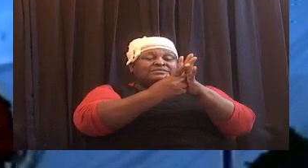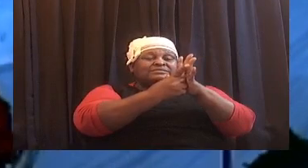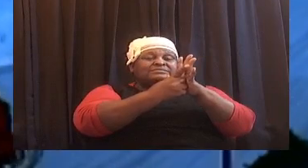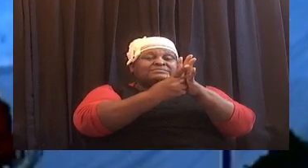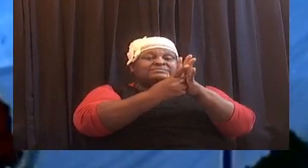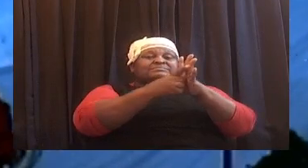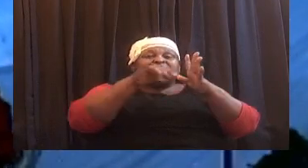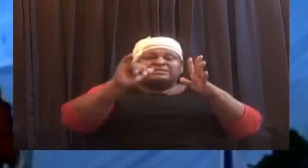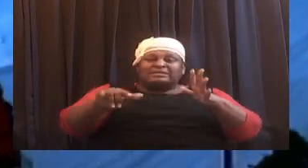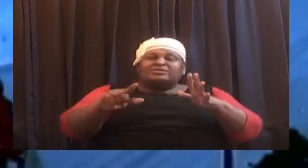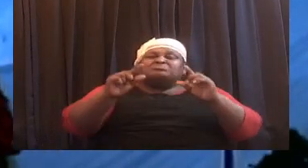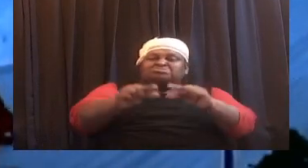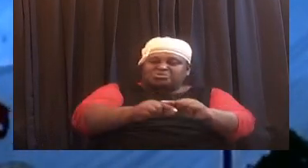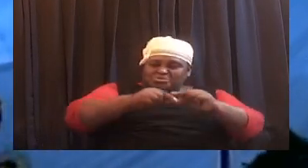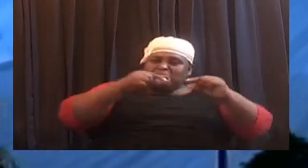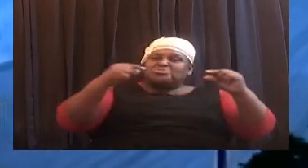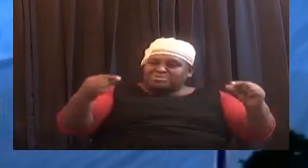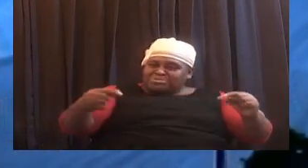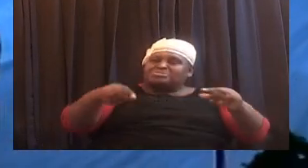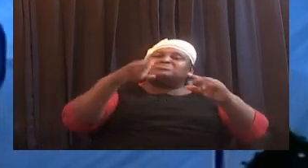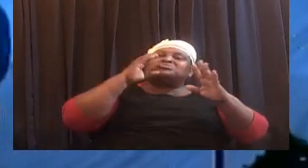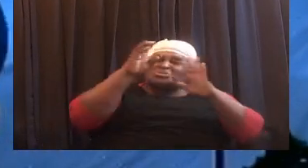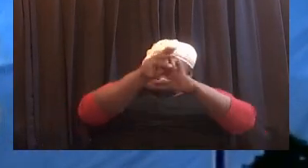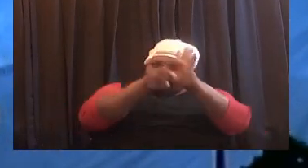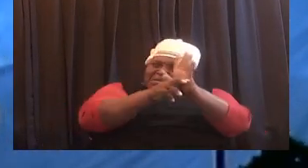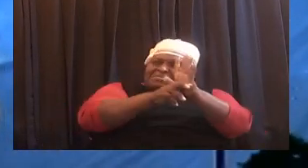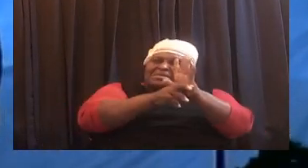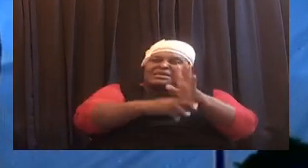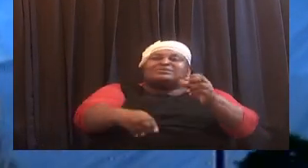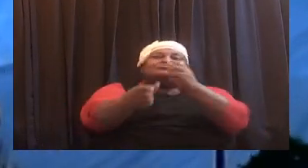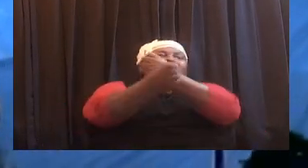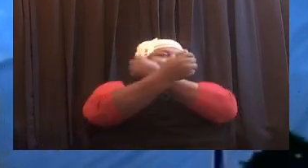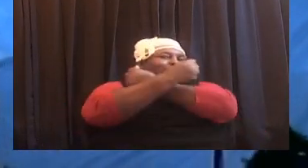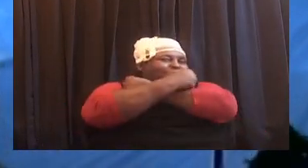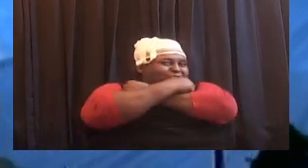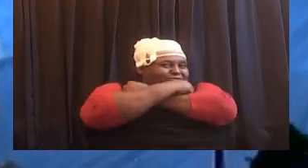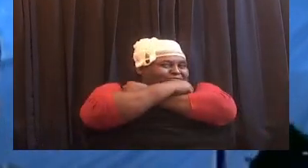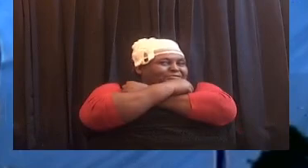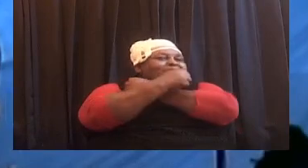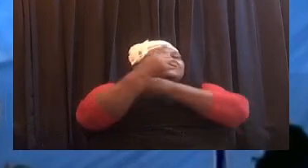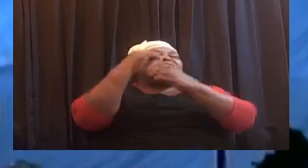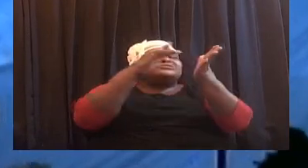that the greatest commandment is the love for God.